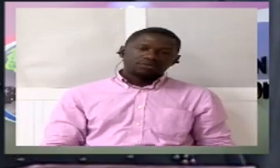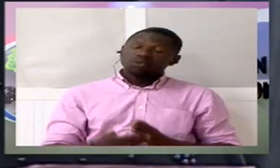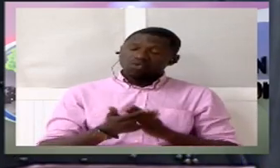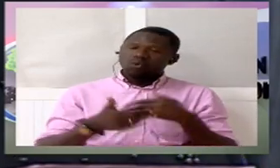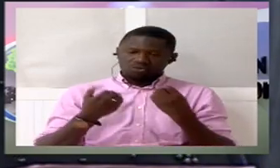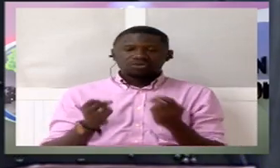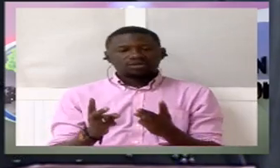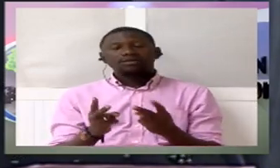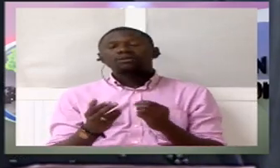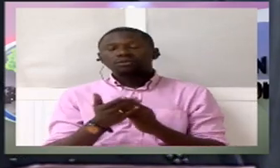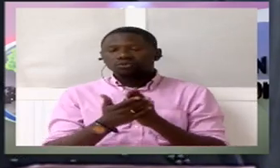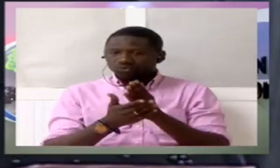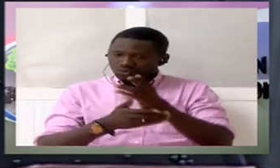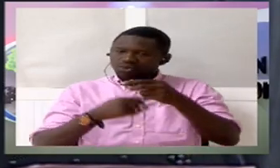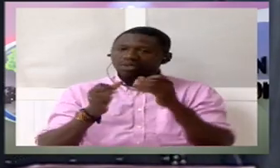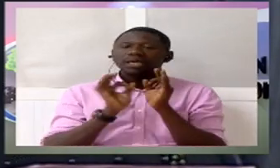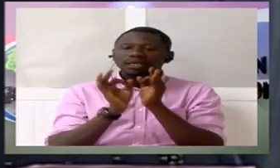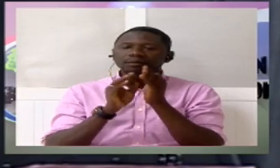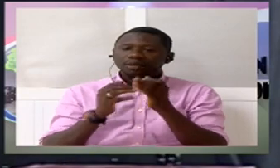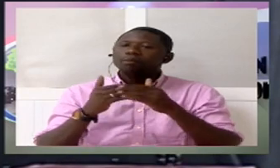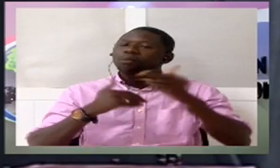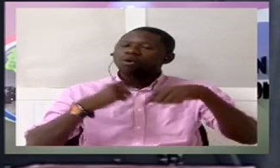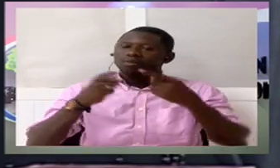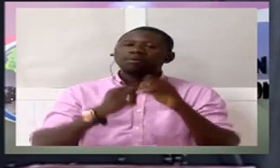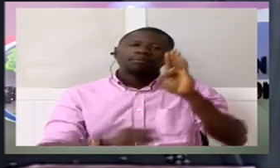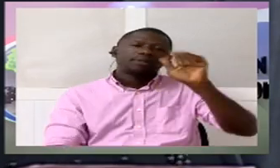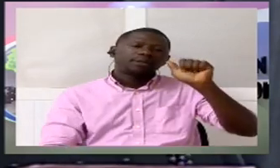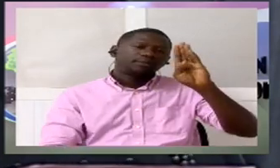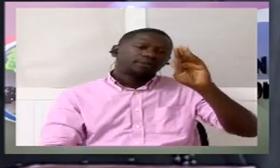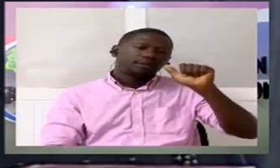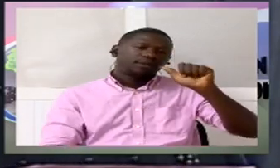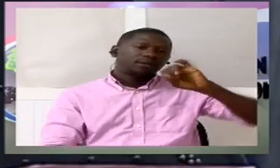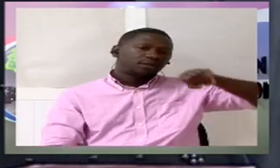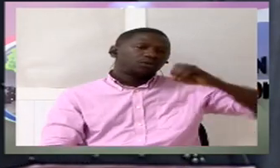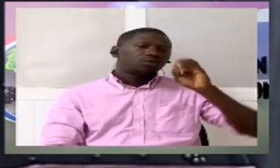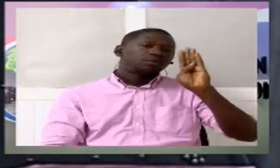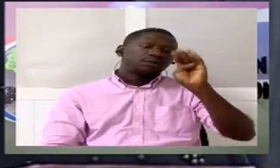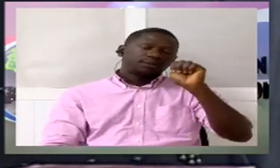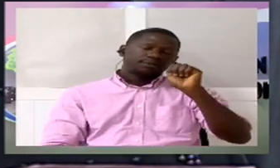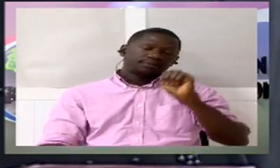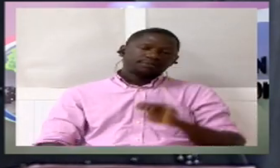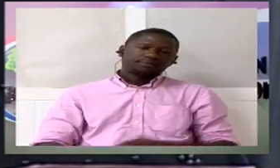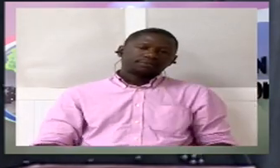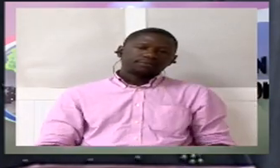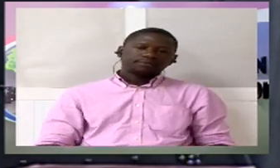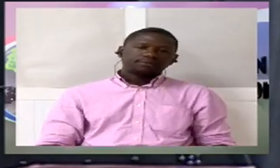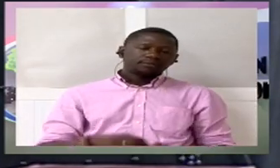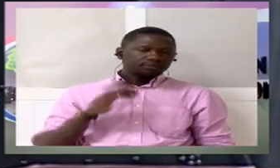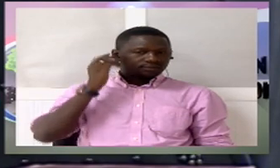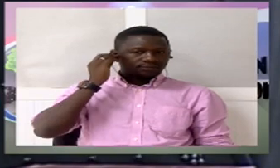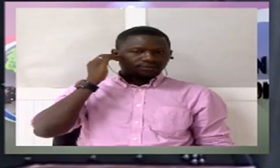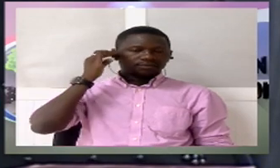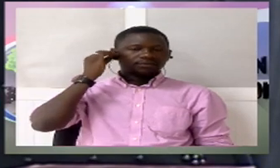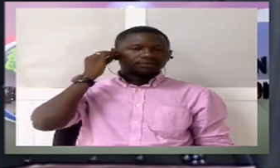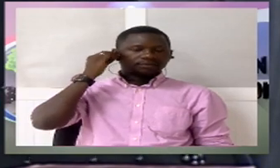fanglo koto isio fonyeng. So I will fonye then abewole nyama biramota nan banko kanjang.